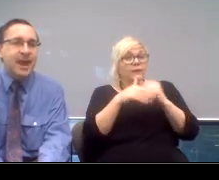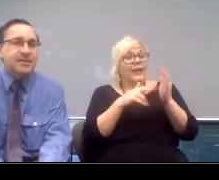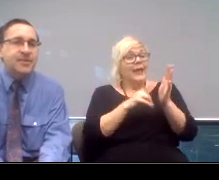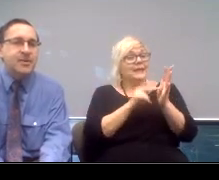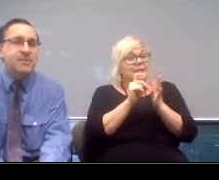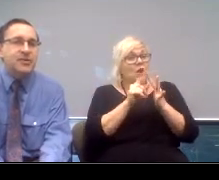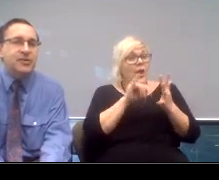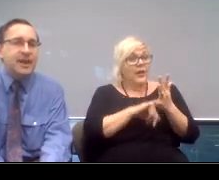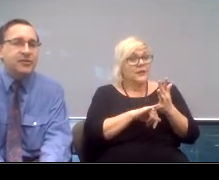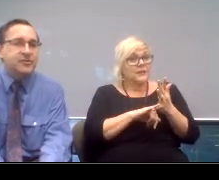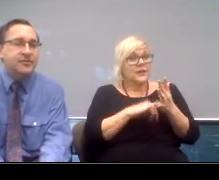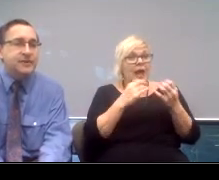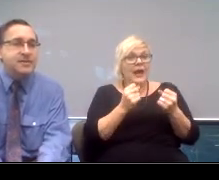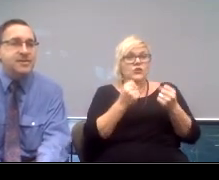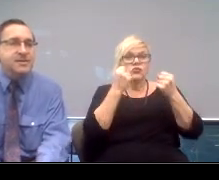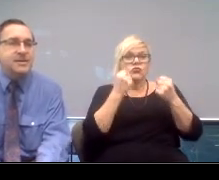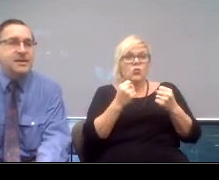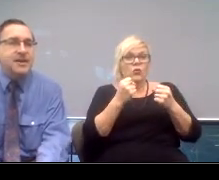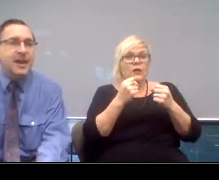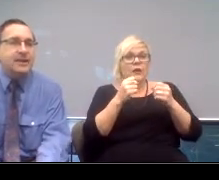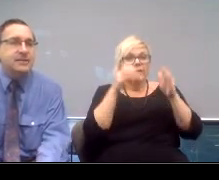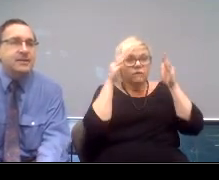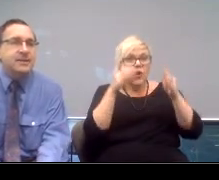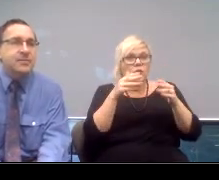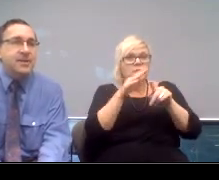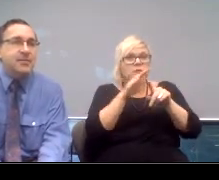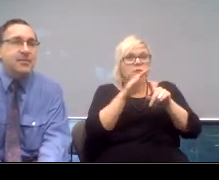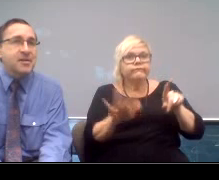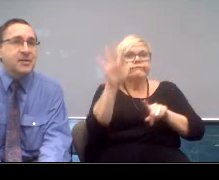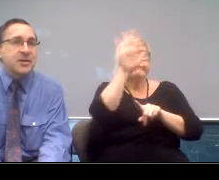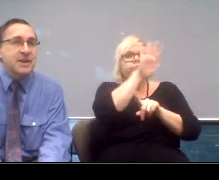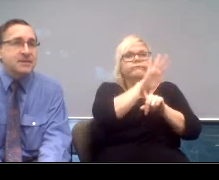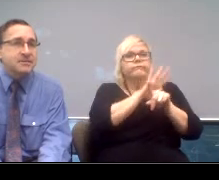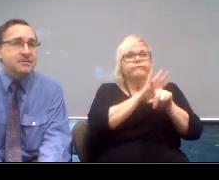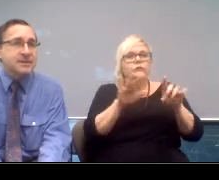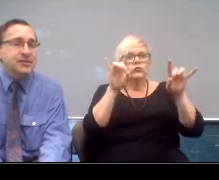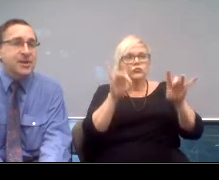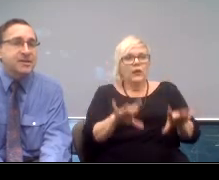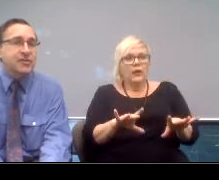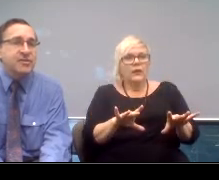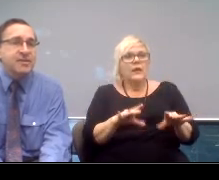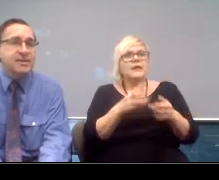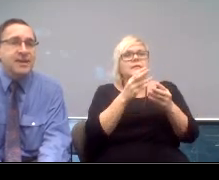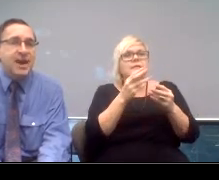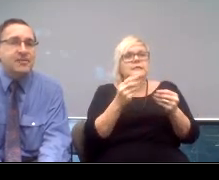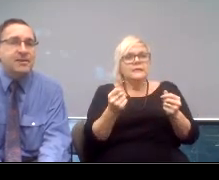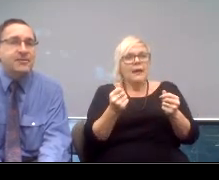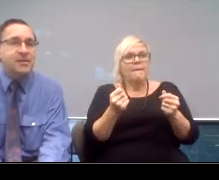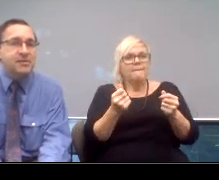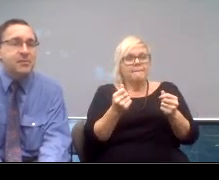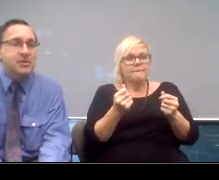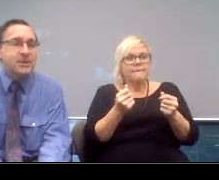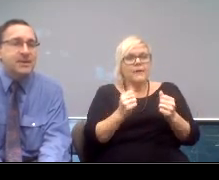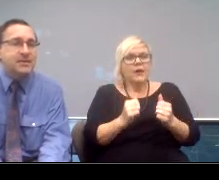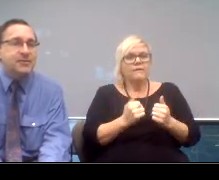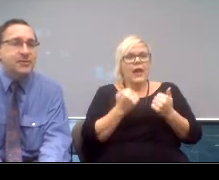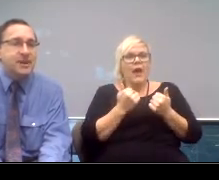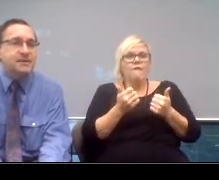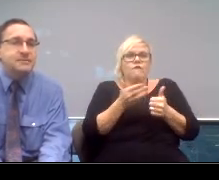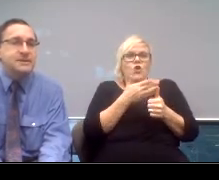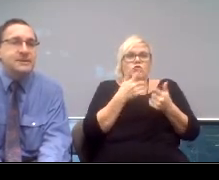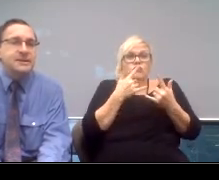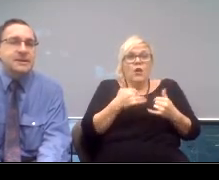that it has very much a national focus, and some of our early transition sites are in very remote parts